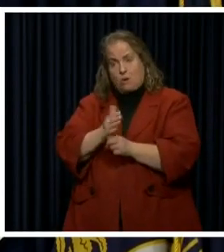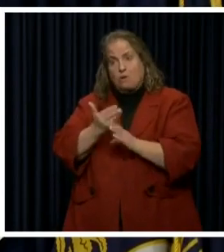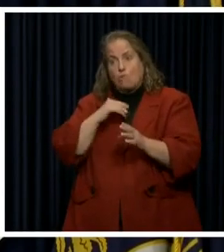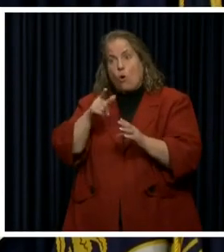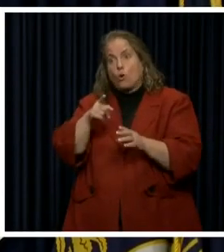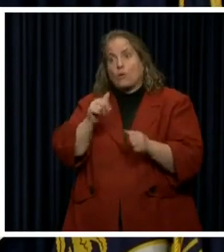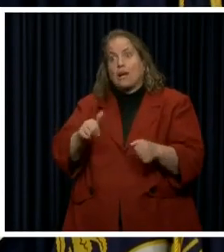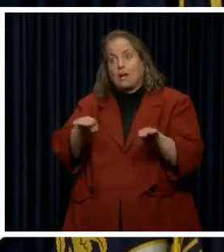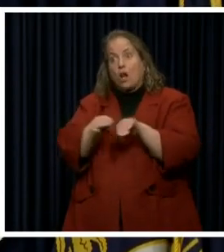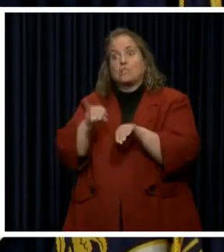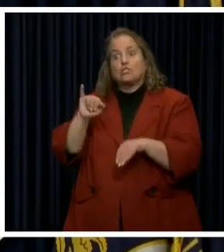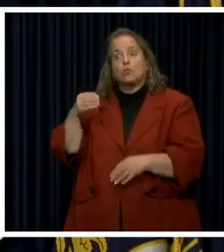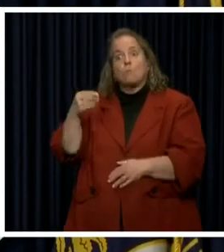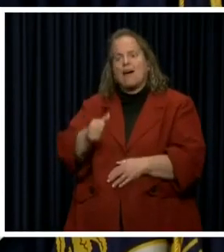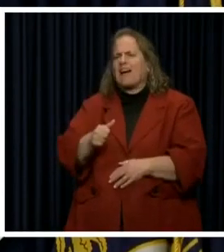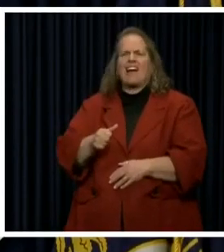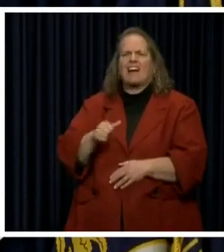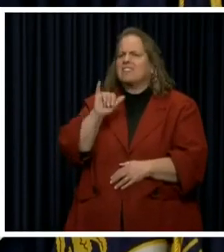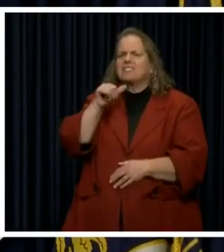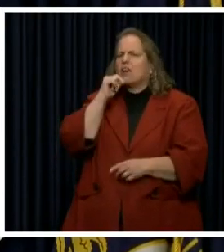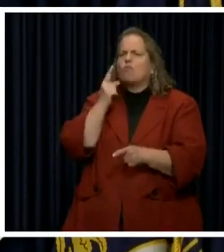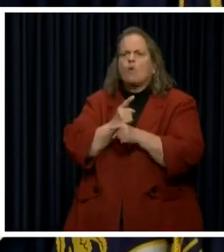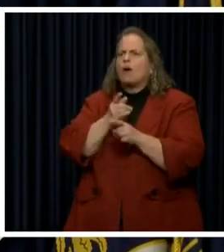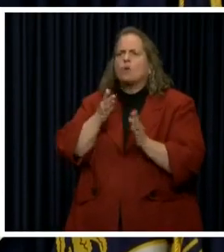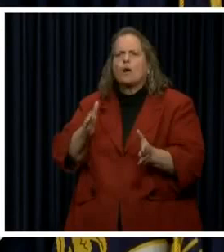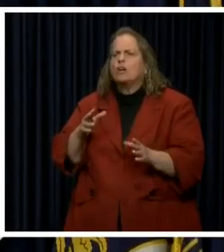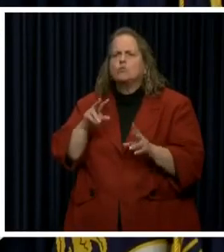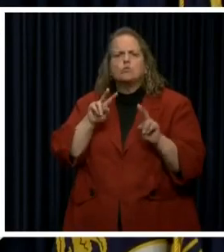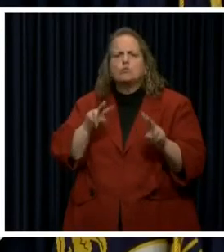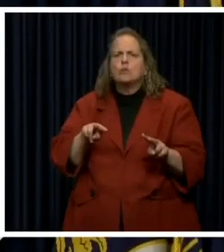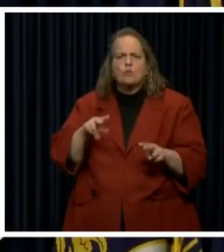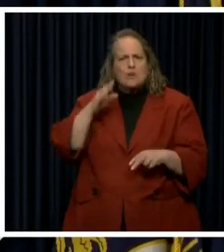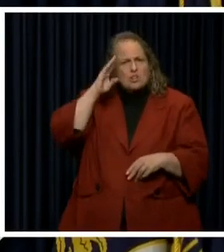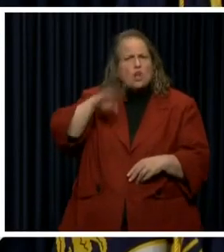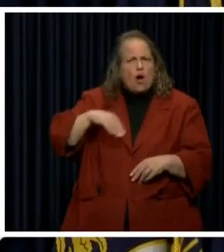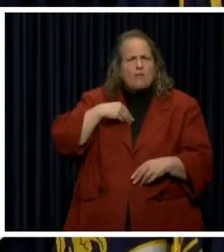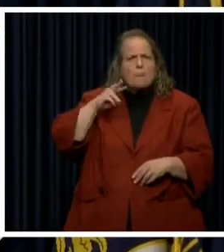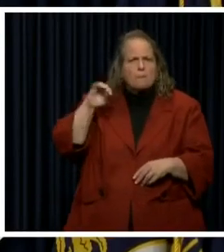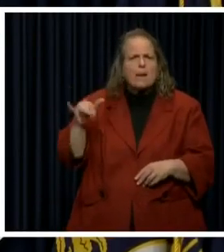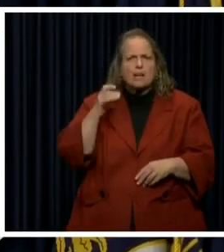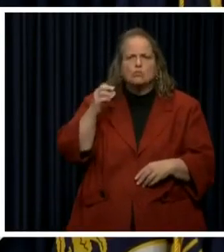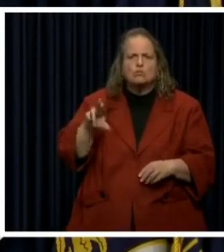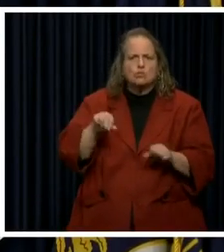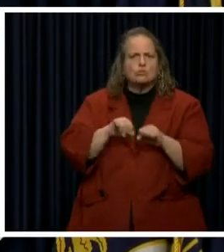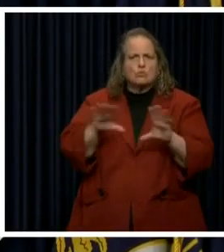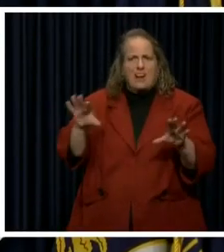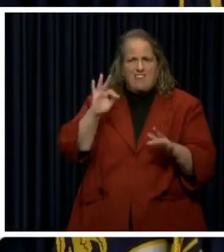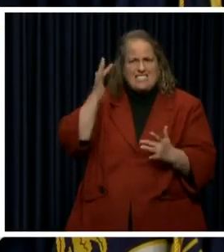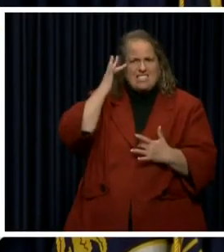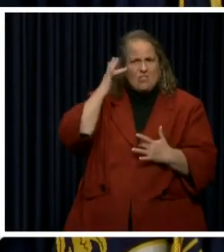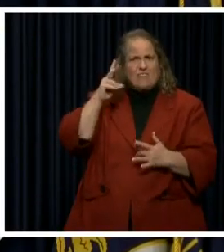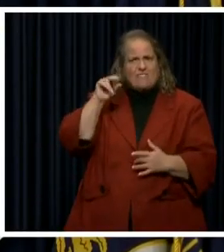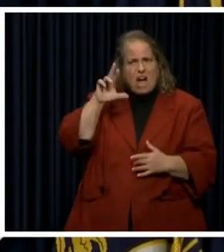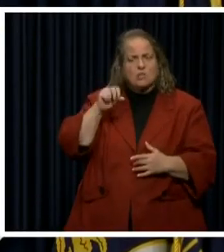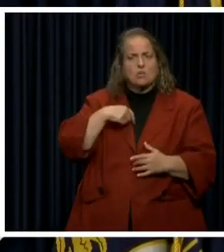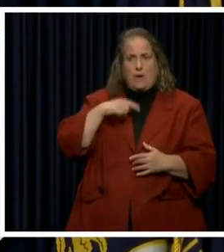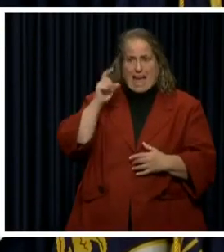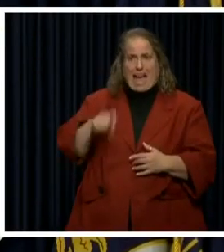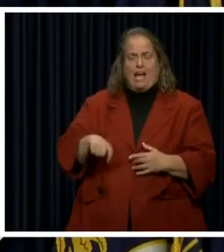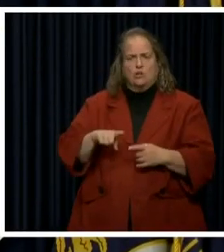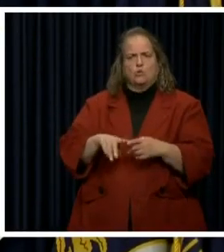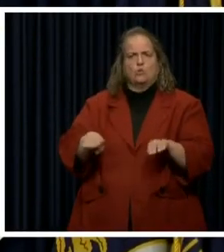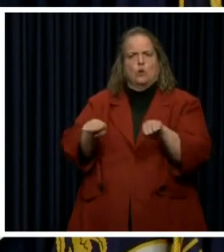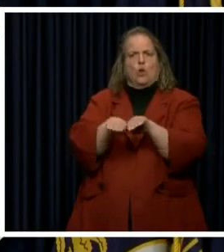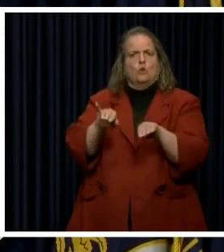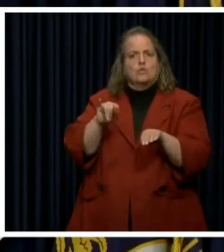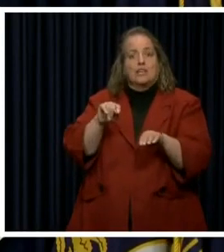way to look at it. We know that there's a major outbreak of a very serious virus, and this is a step we had to take when we didn't even have